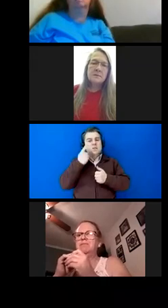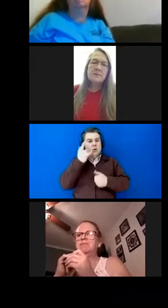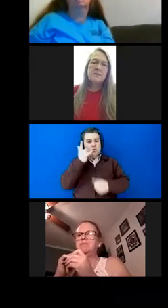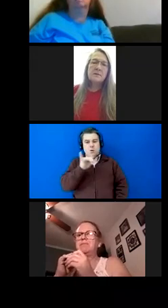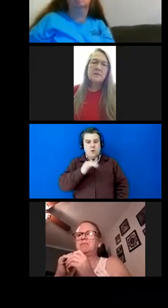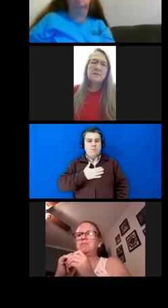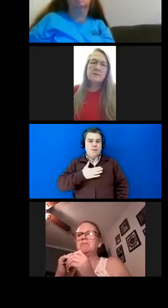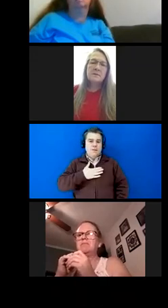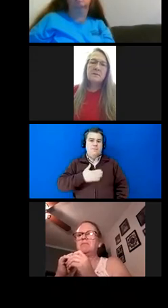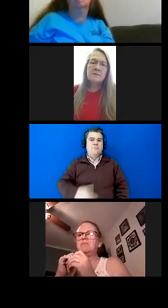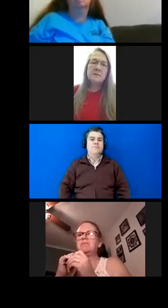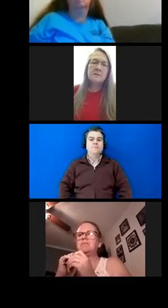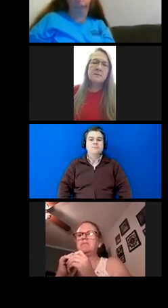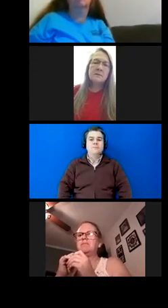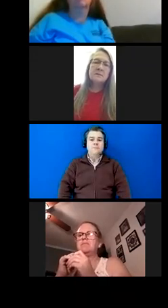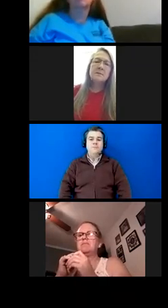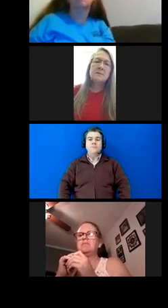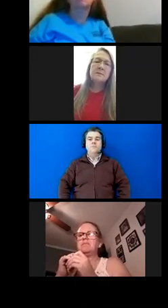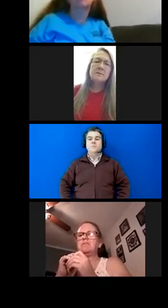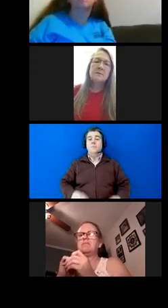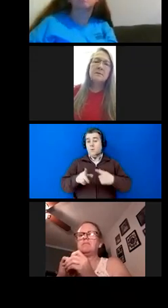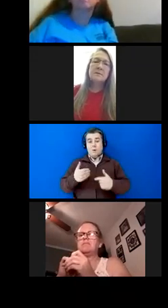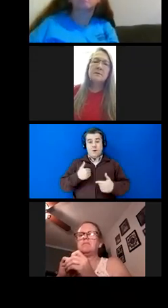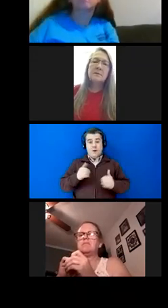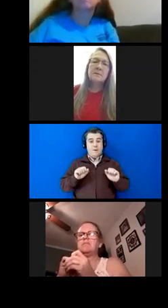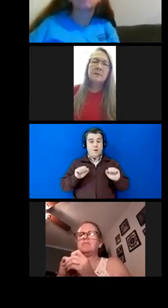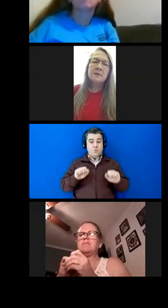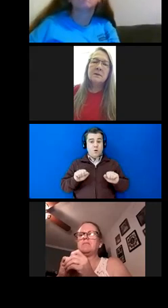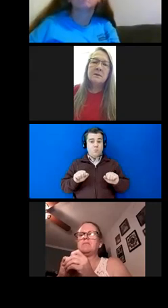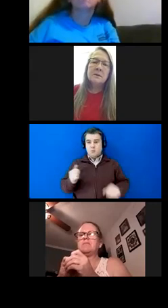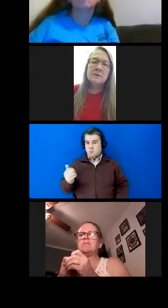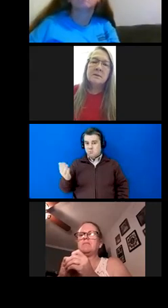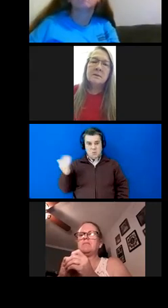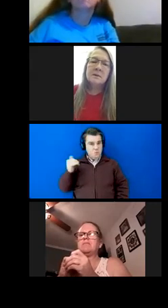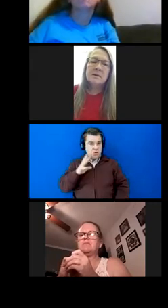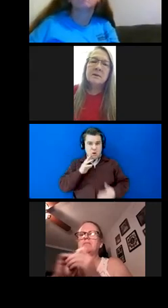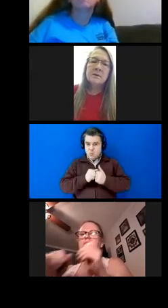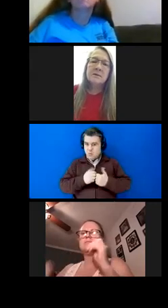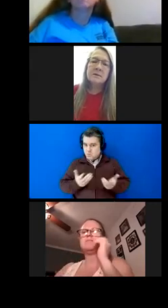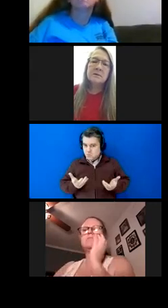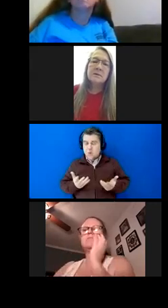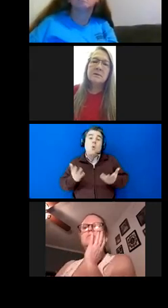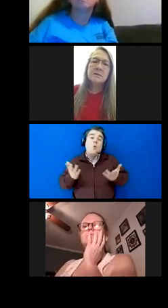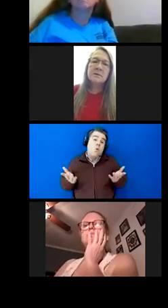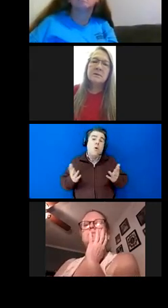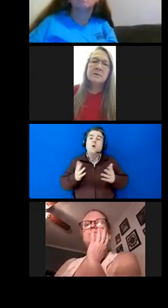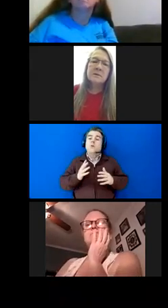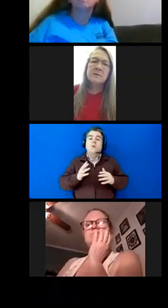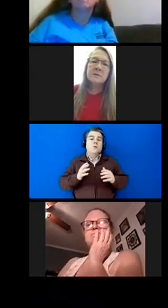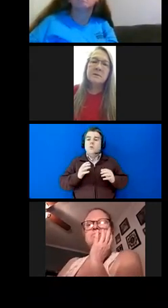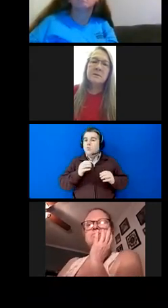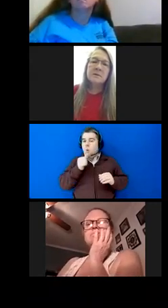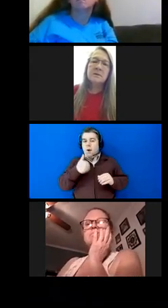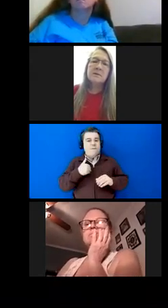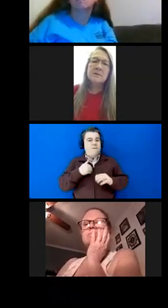myself. And when you have a prospect that you have never talked to before, or you don't have a reminder set,